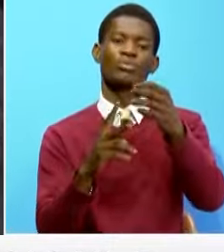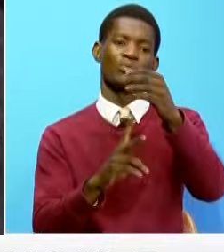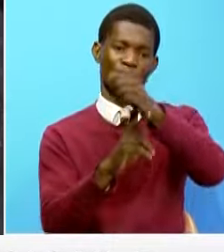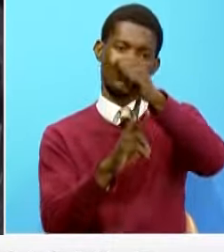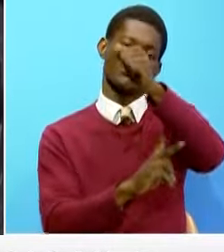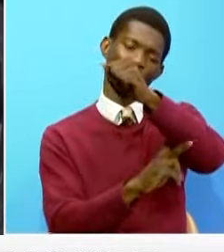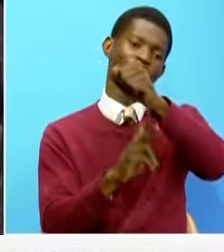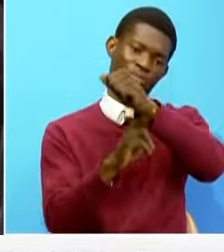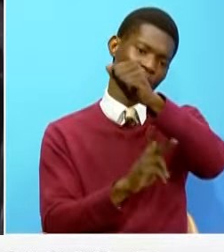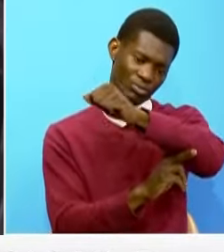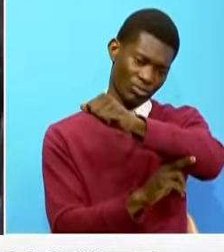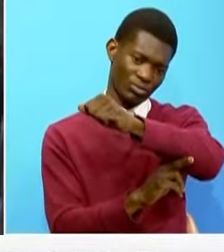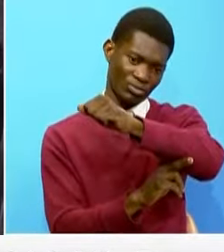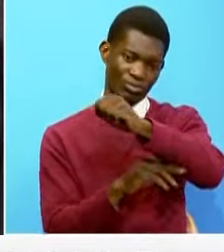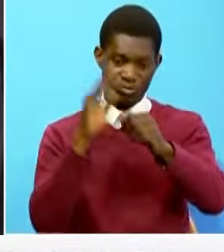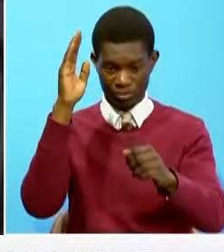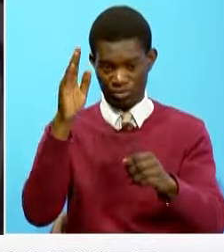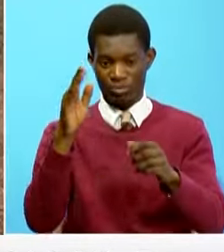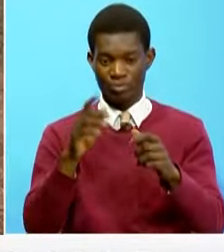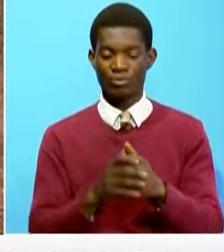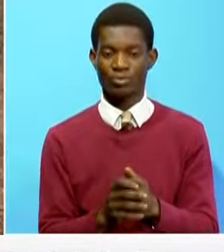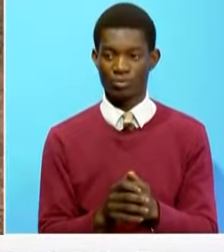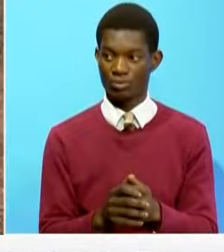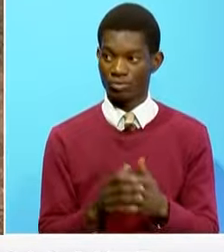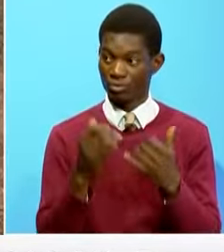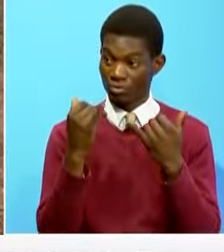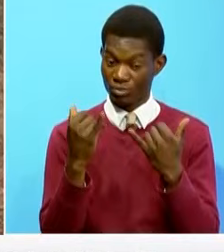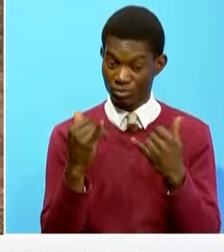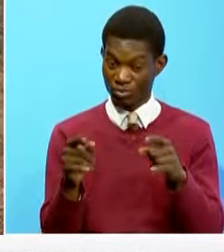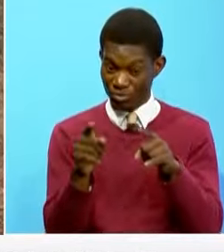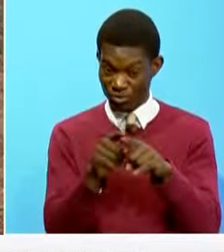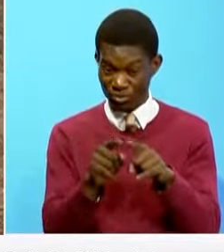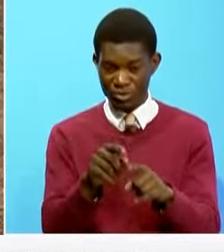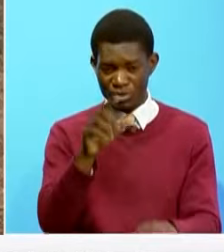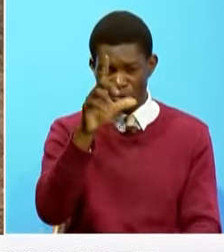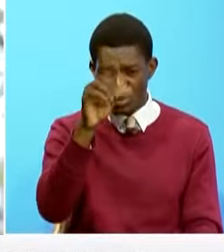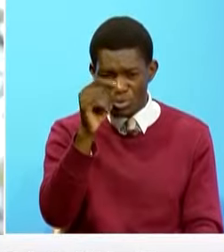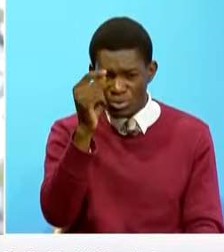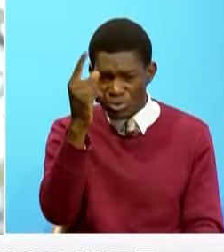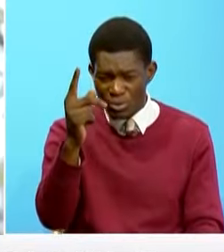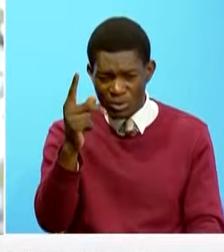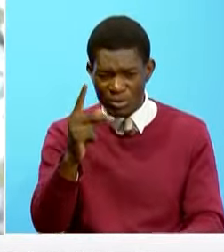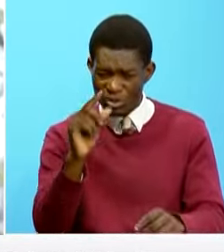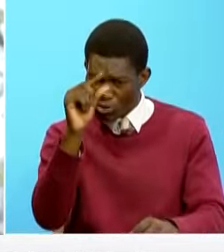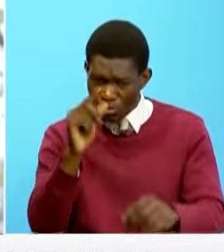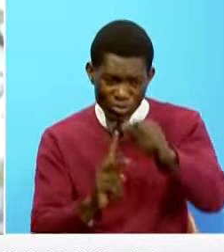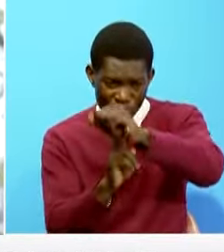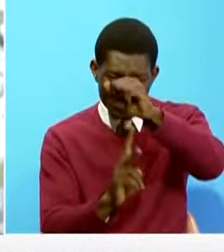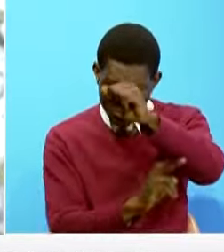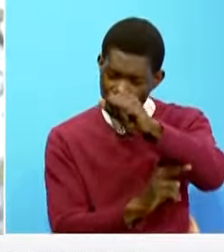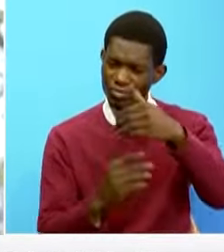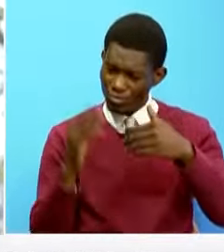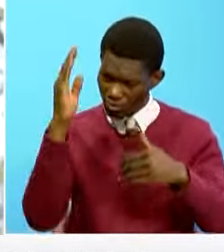7 provinces. 21 crossing points have been identified for construction